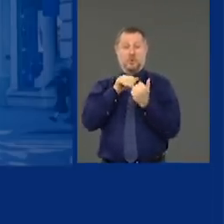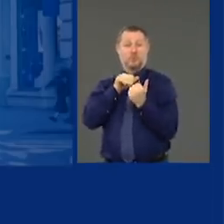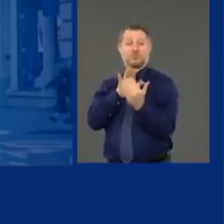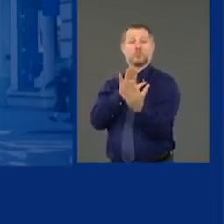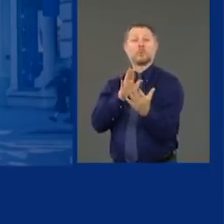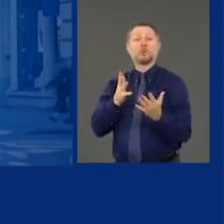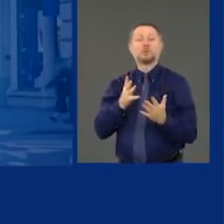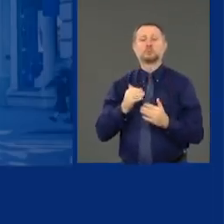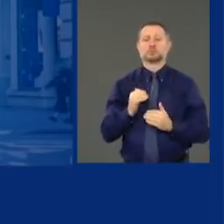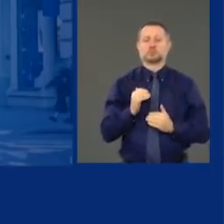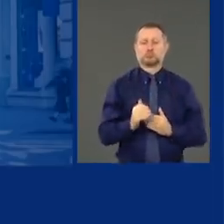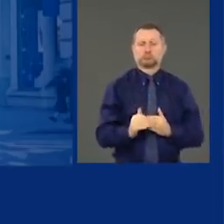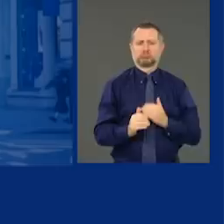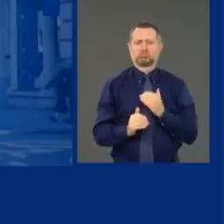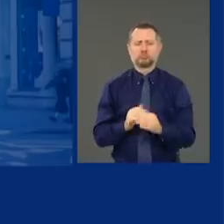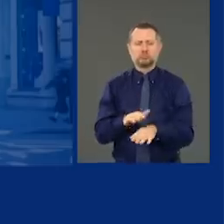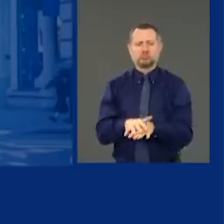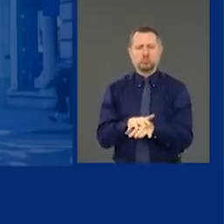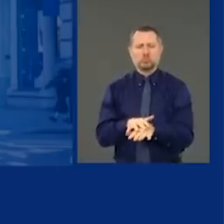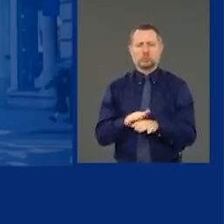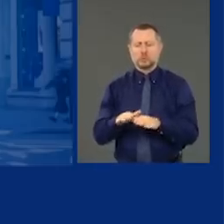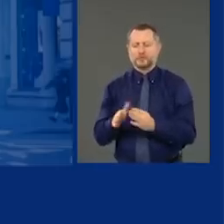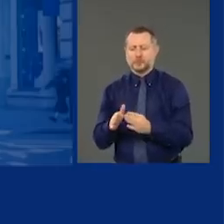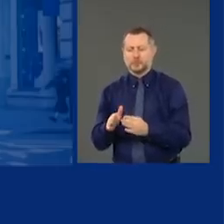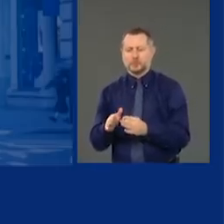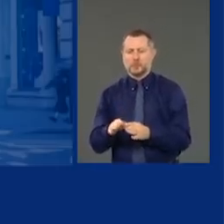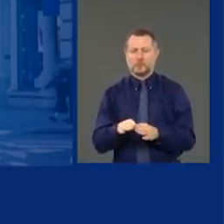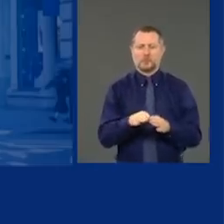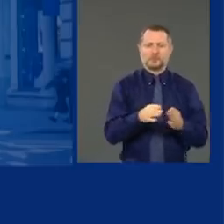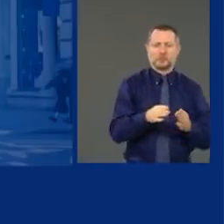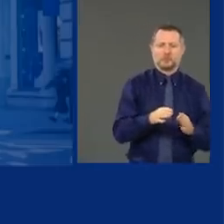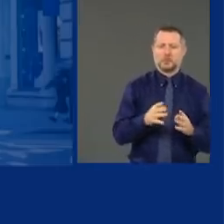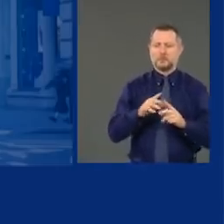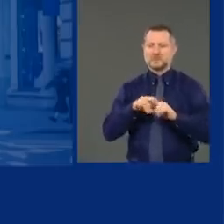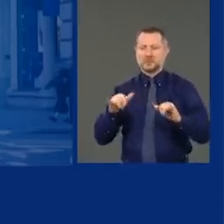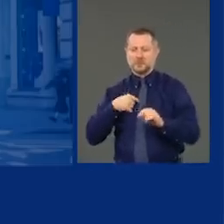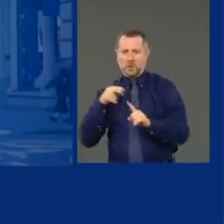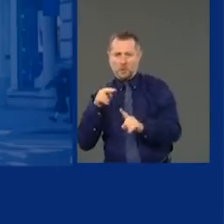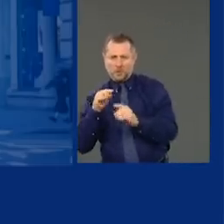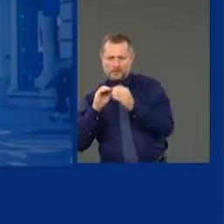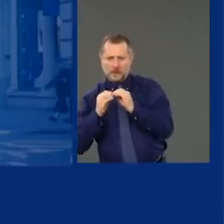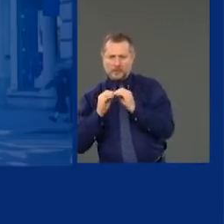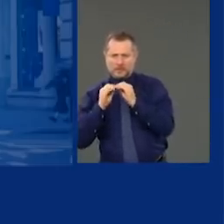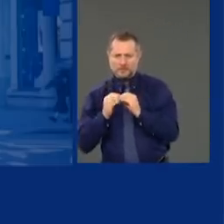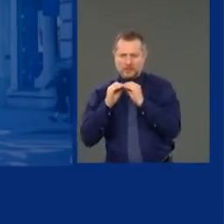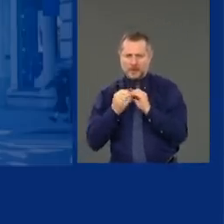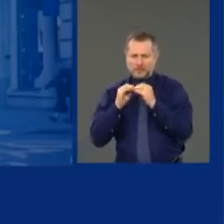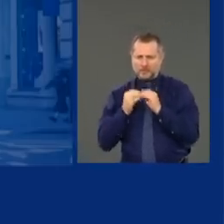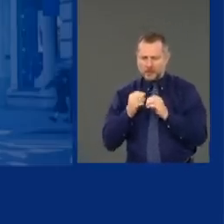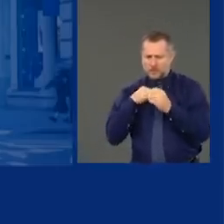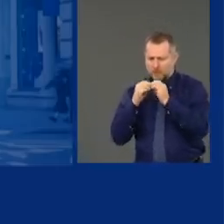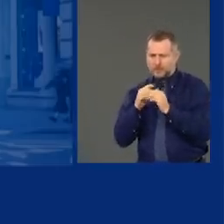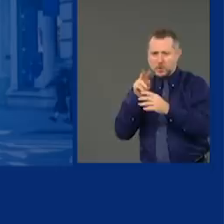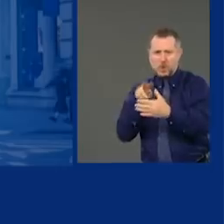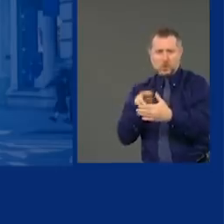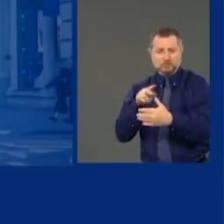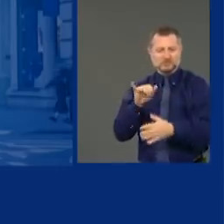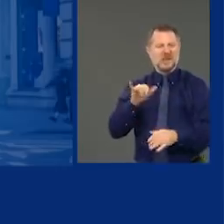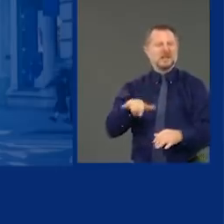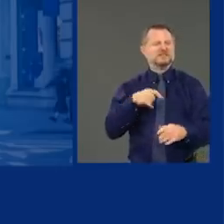incrementally and then watch the metrics. Sounds boring. A little boring, but it's actually very